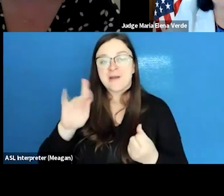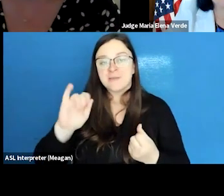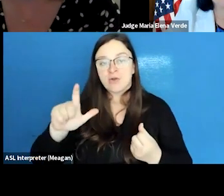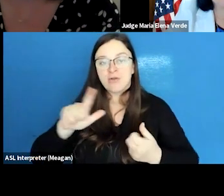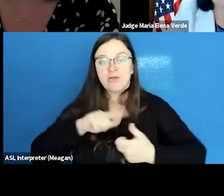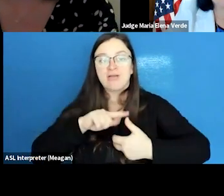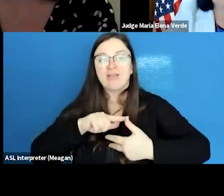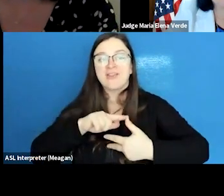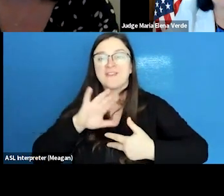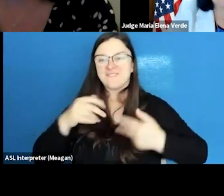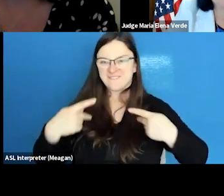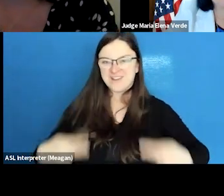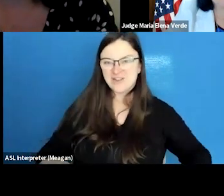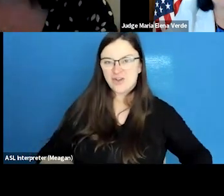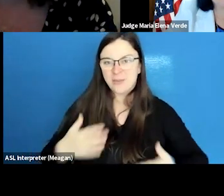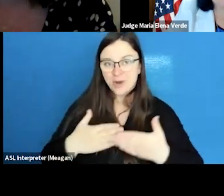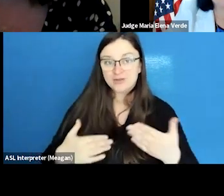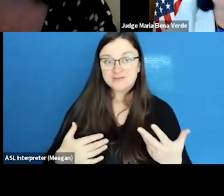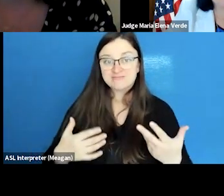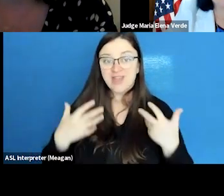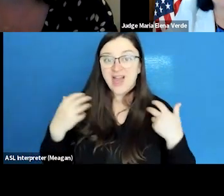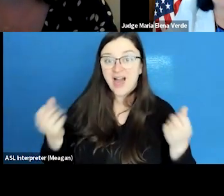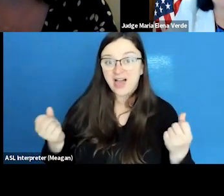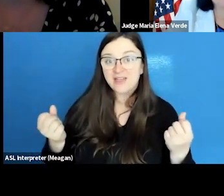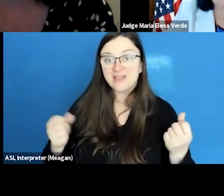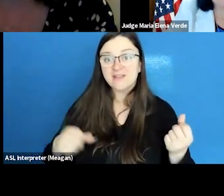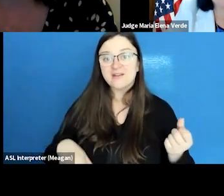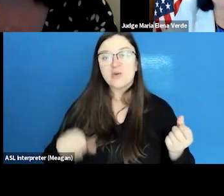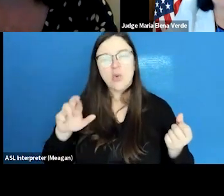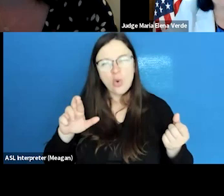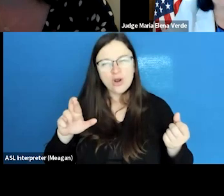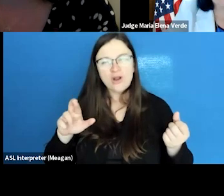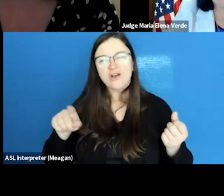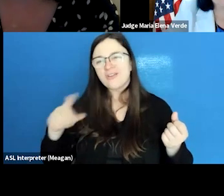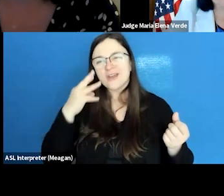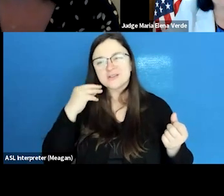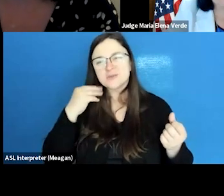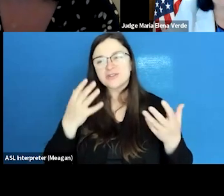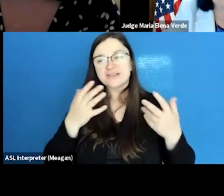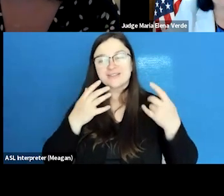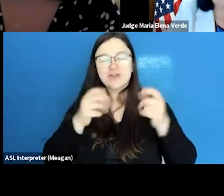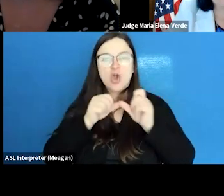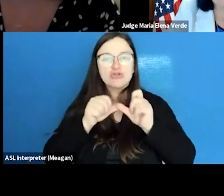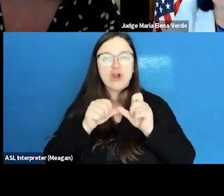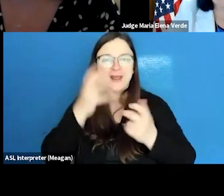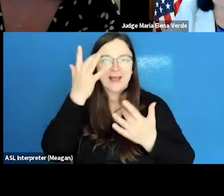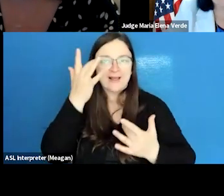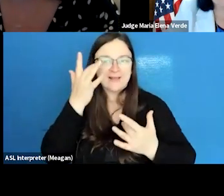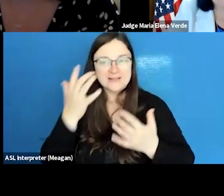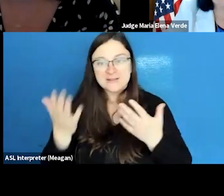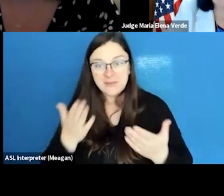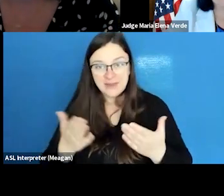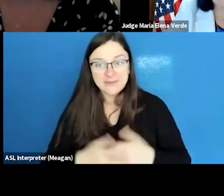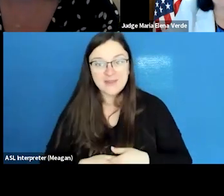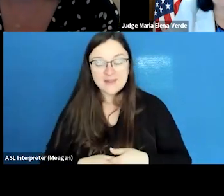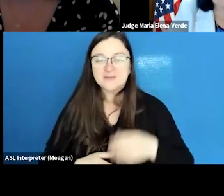pieces. Does the person have health, or are they undergoing maybe a chronic illness that needs to be addressed in addition to